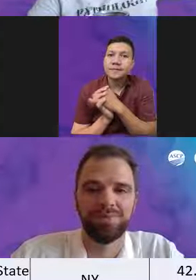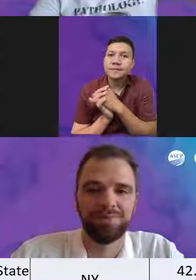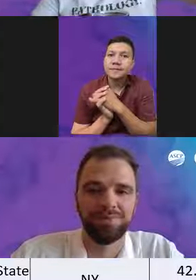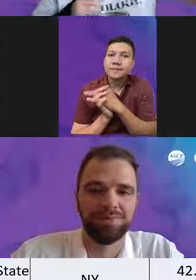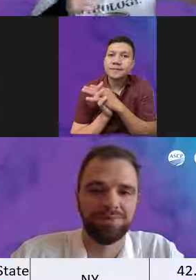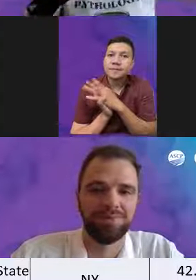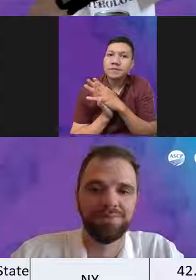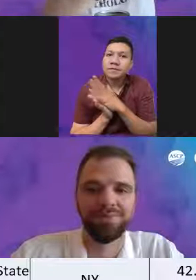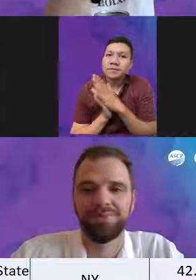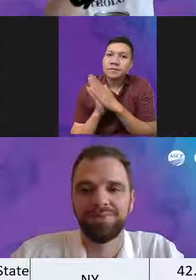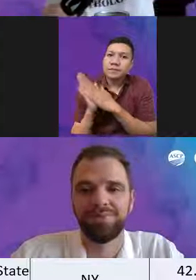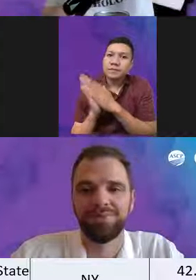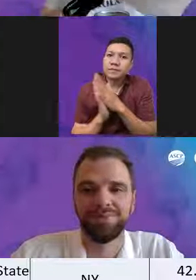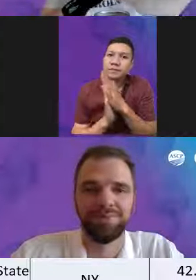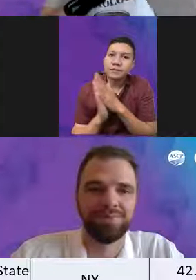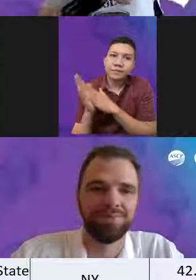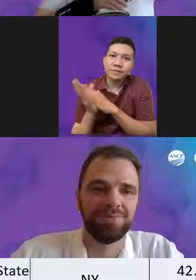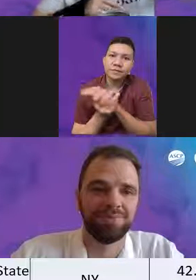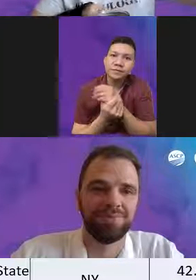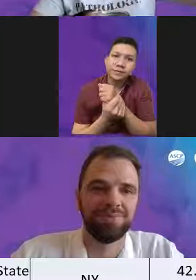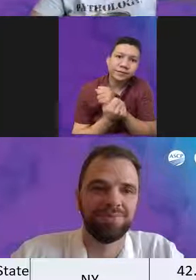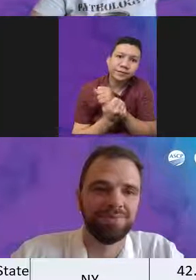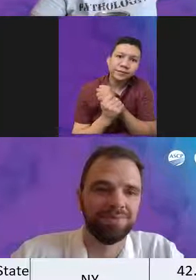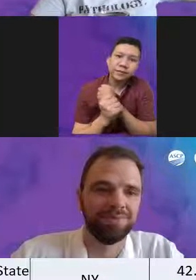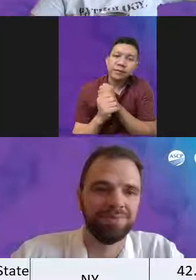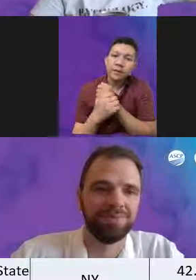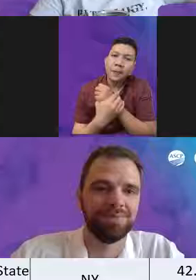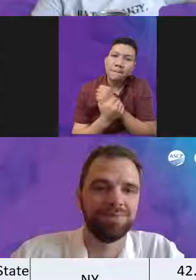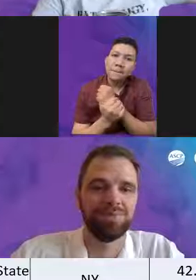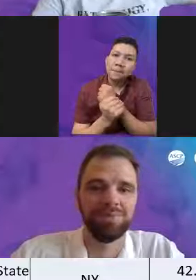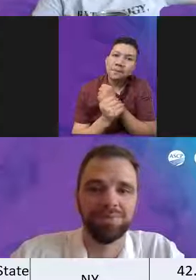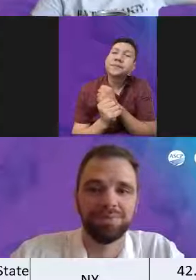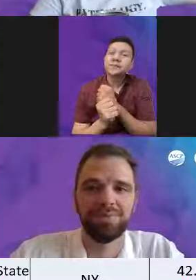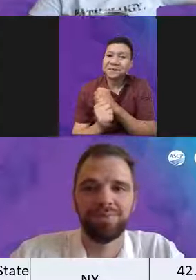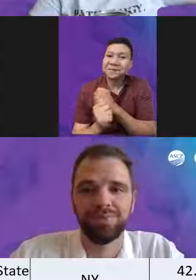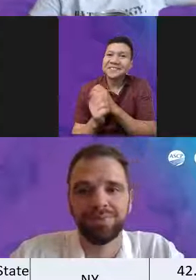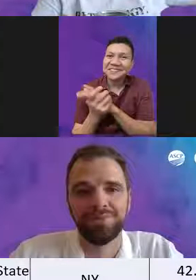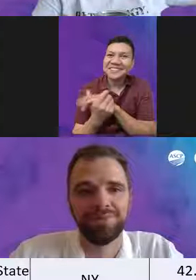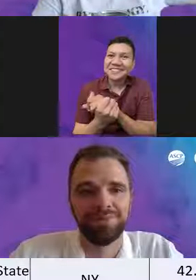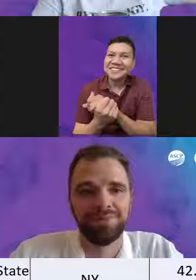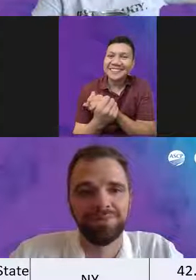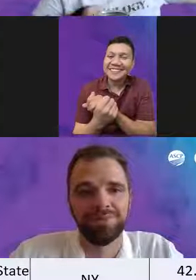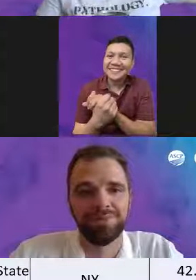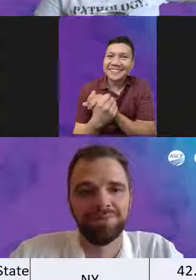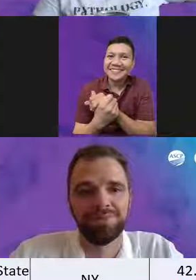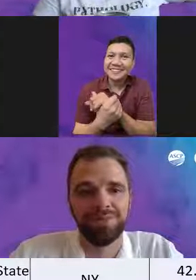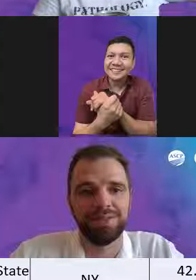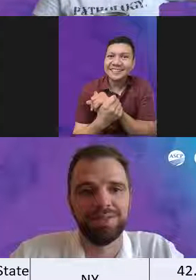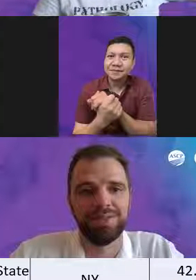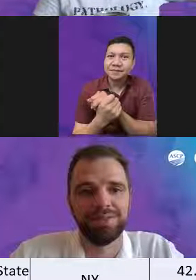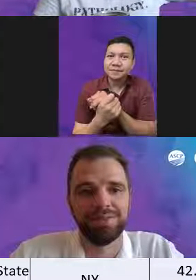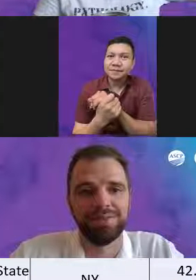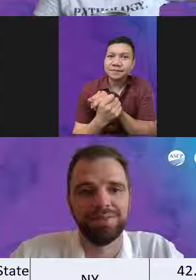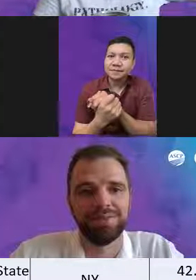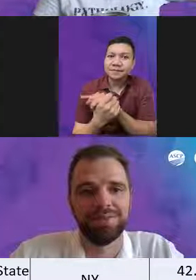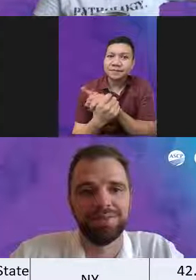the entire packet. So I have a whole packet full of statistics that I'm running of every single program. So if